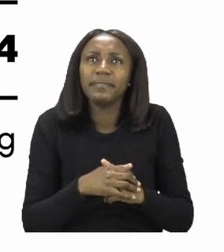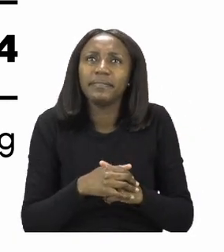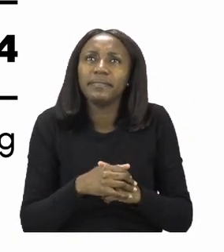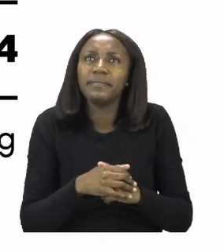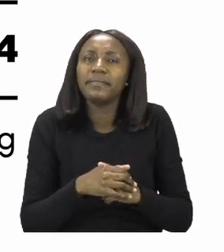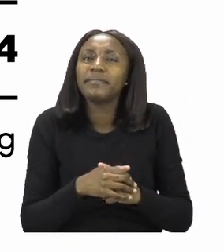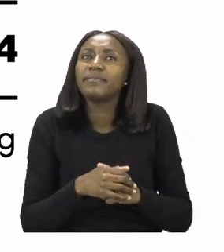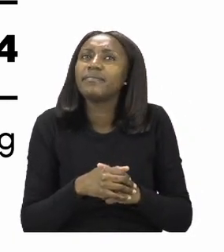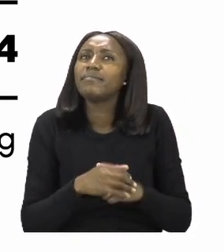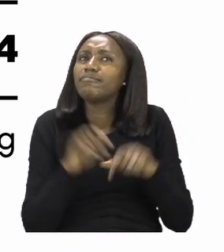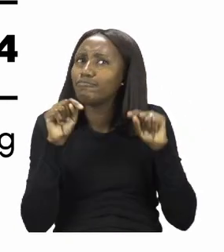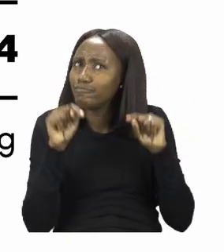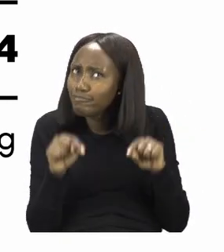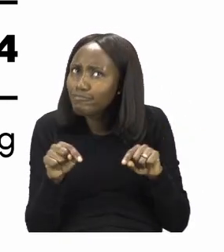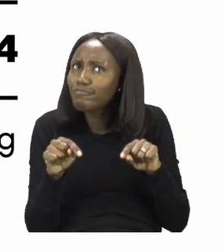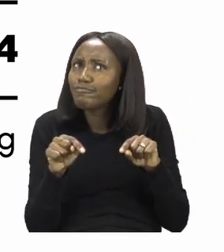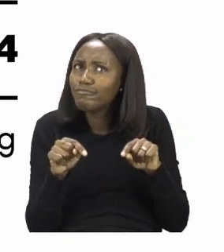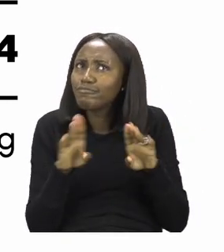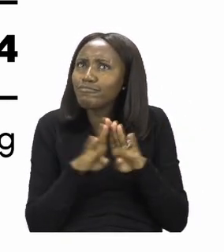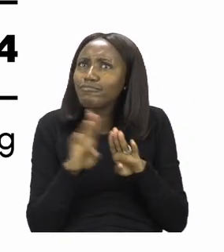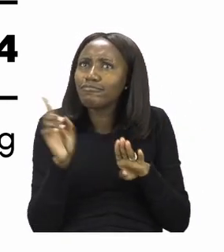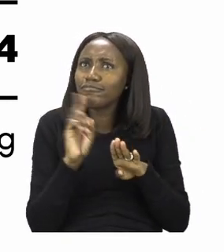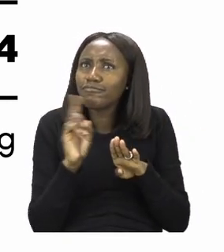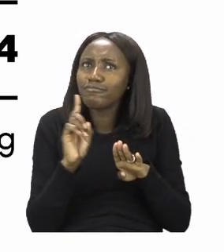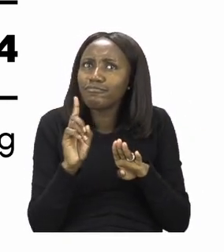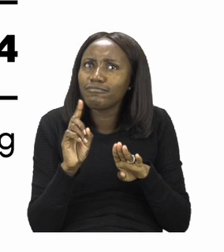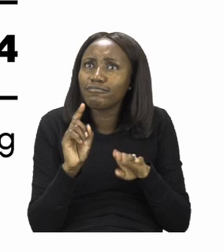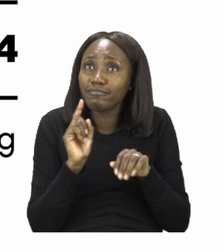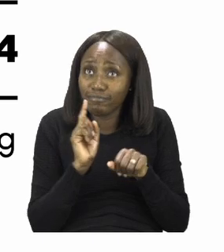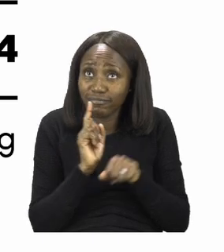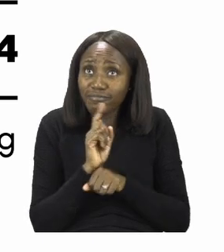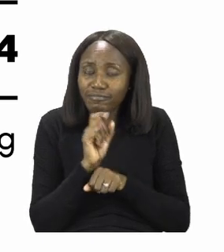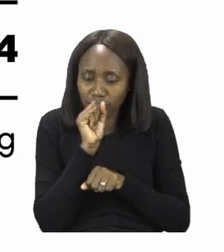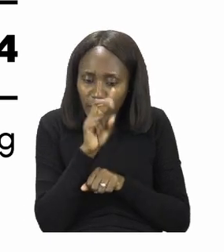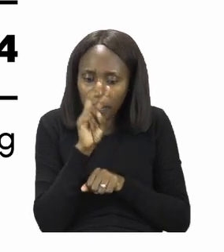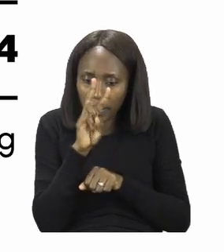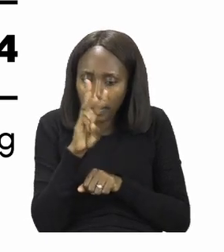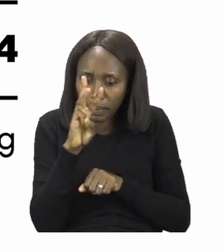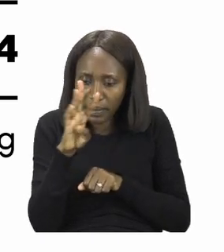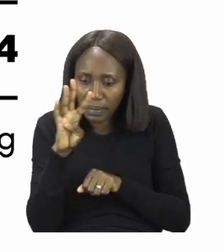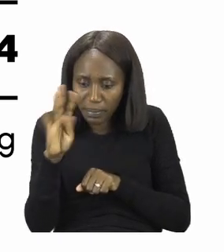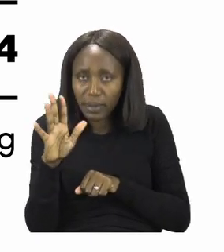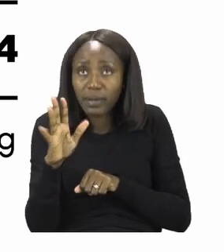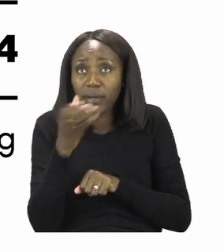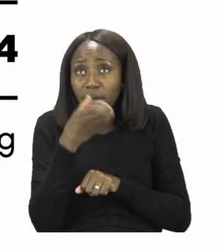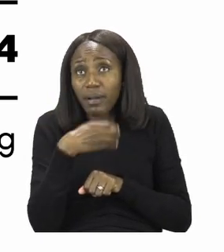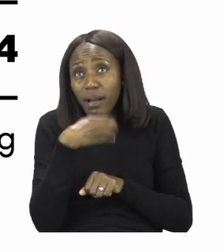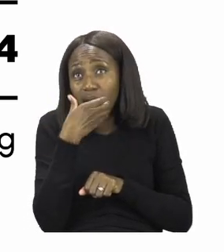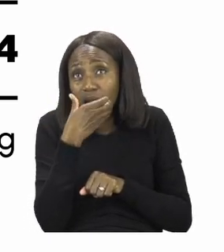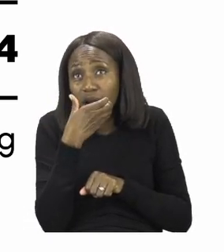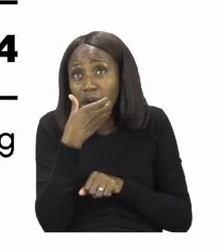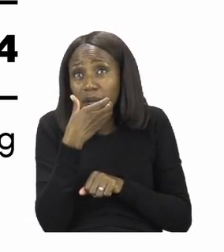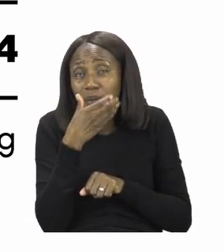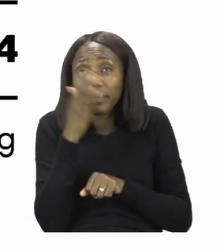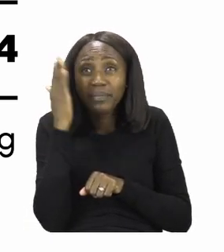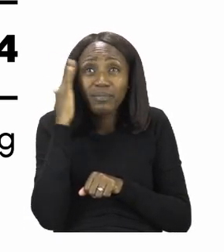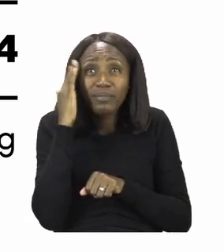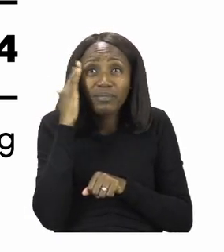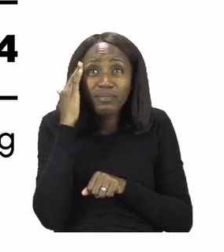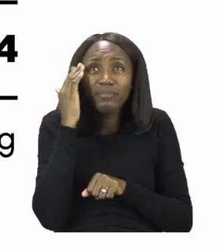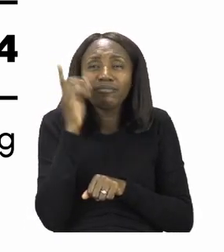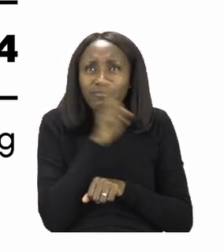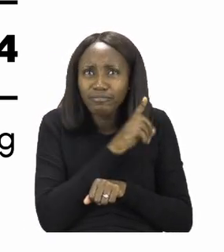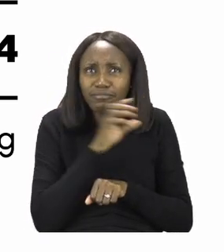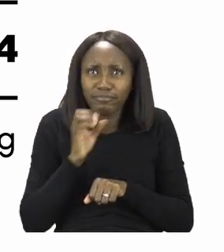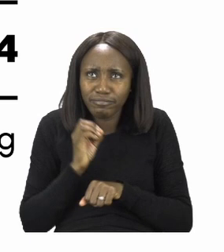So what we need to do is count our apples first to make sure that they are 10